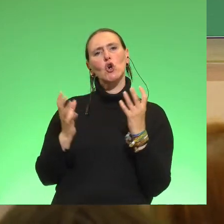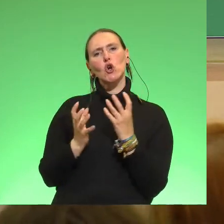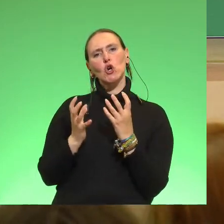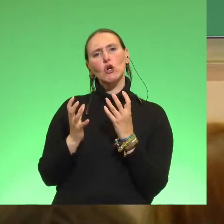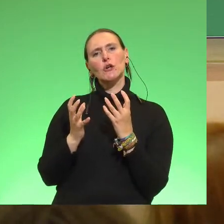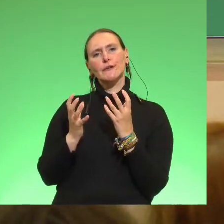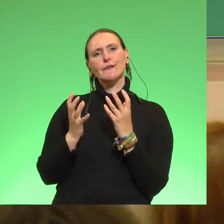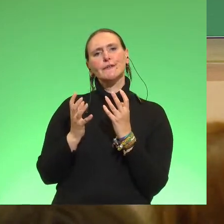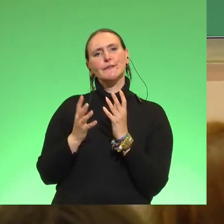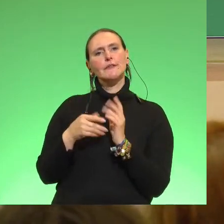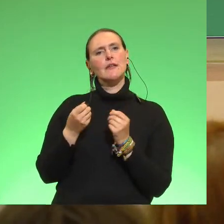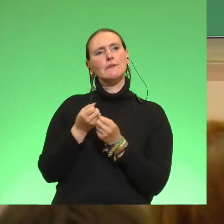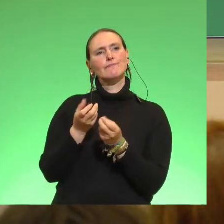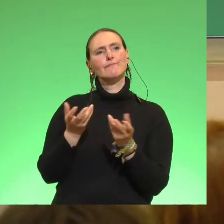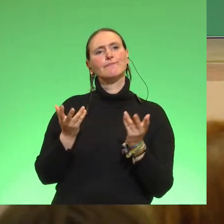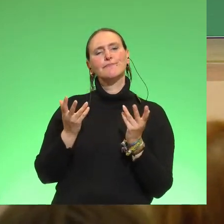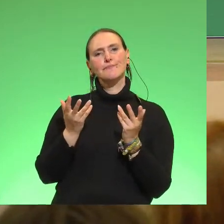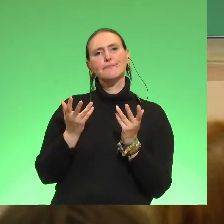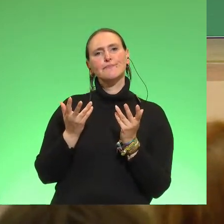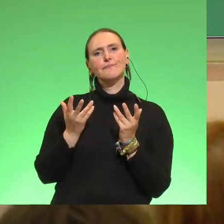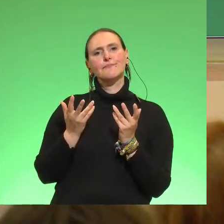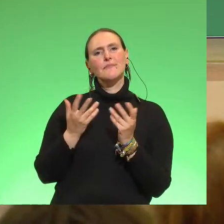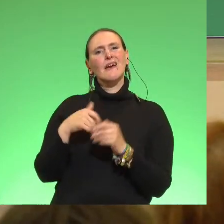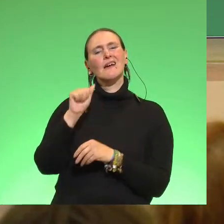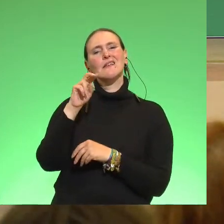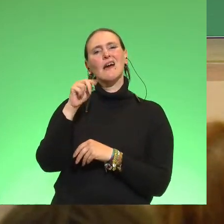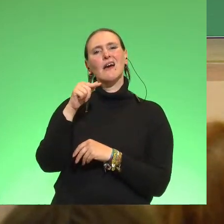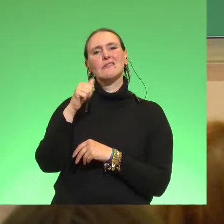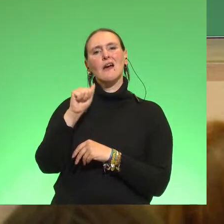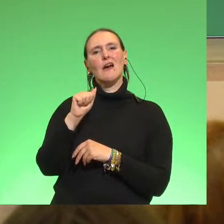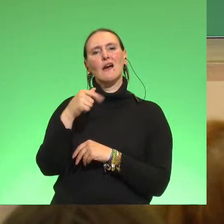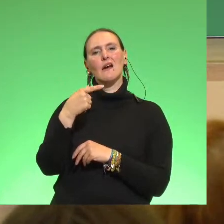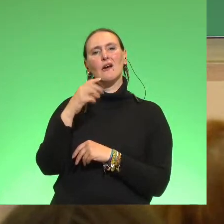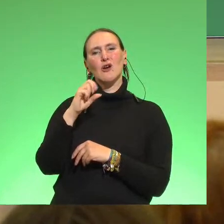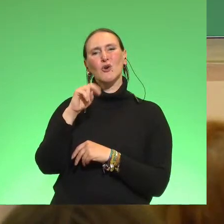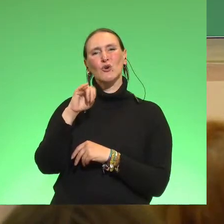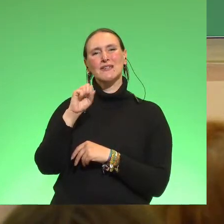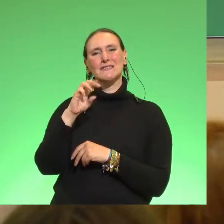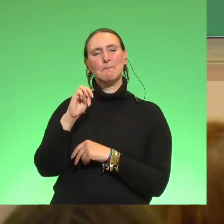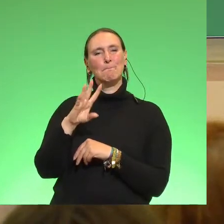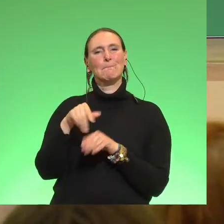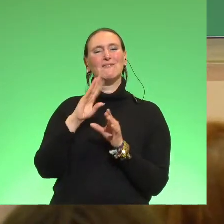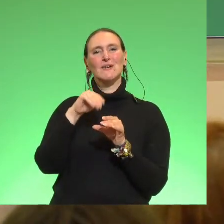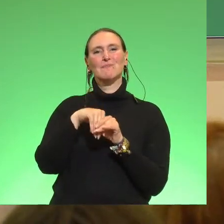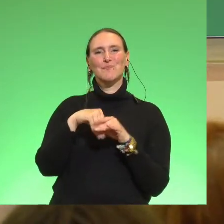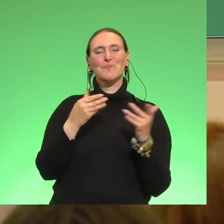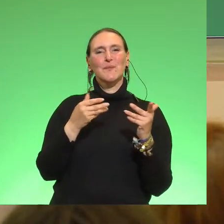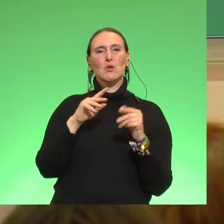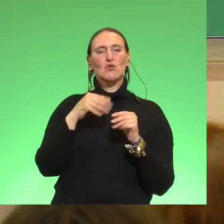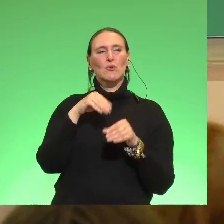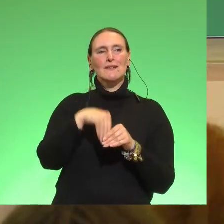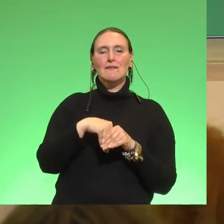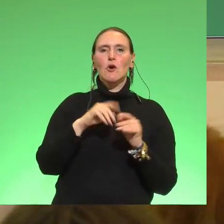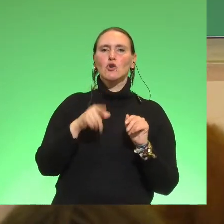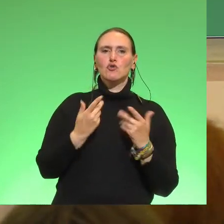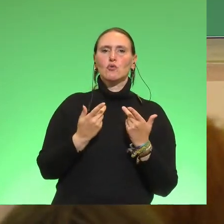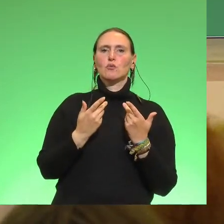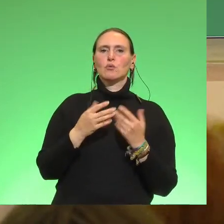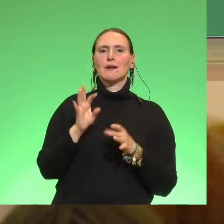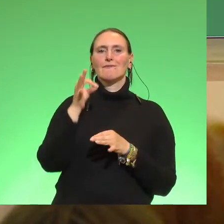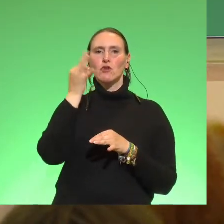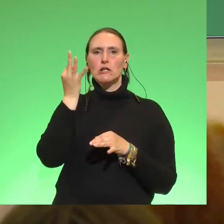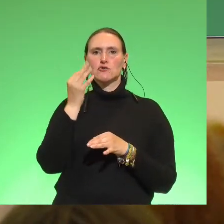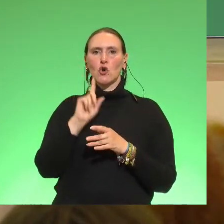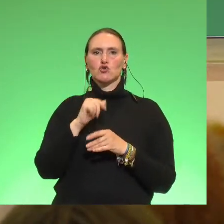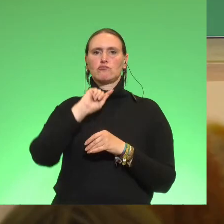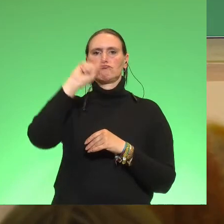antagonisms. Yeah? And I think maybe the same for a broader part of society. And in that sense, yeah, there is also the French are on the streets, you know, it's also